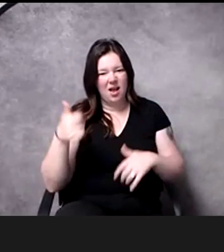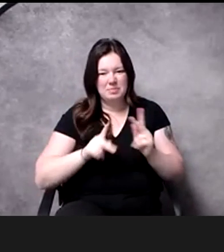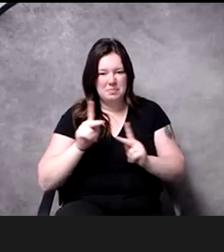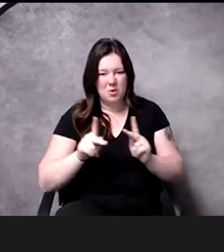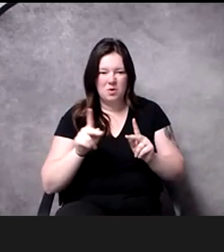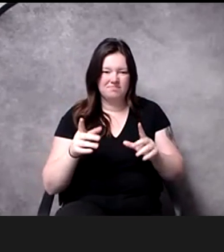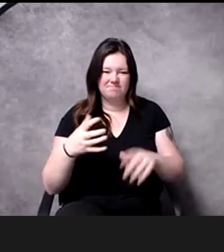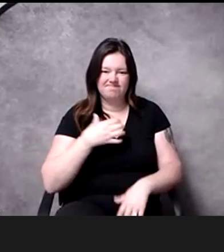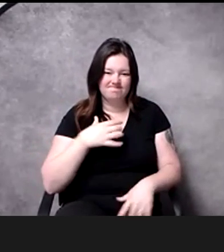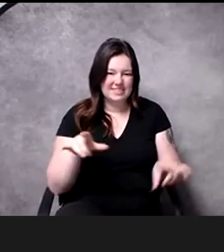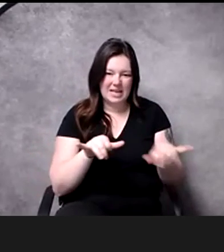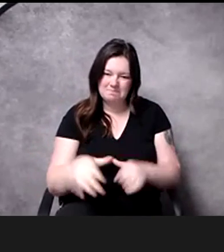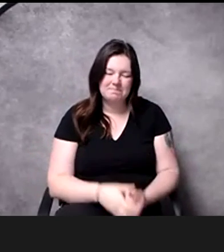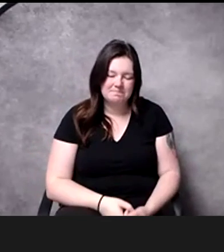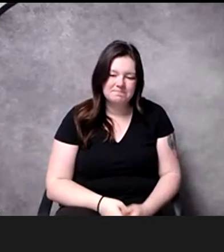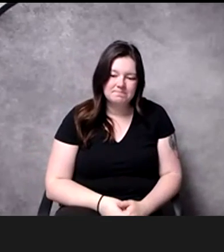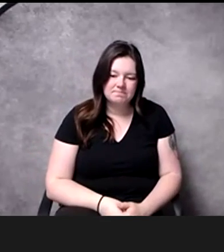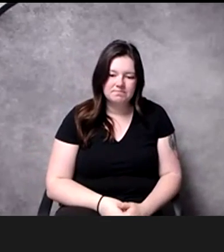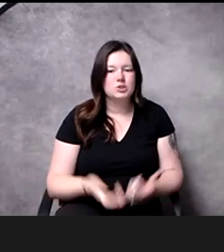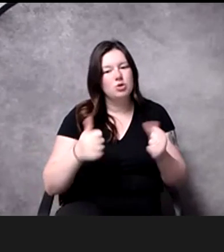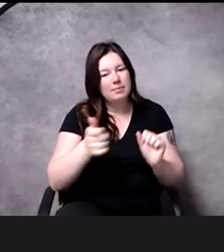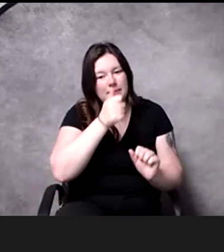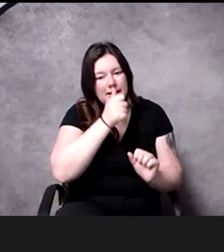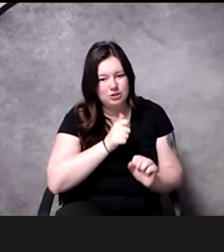So try to be patient.